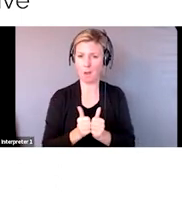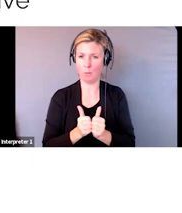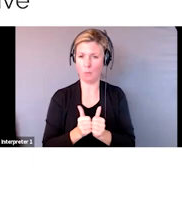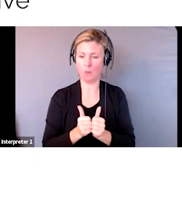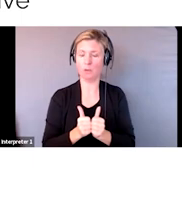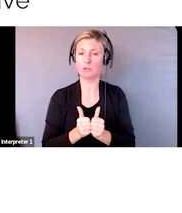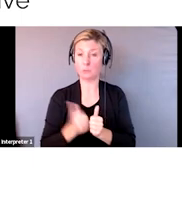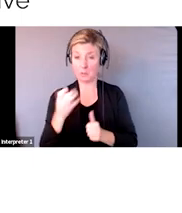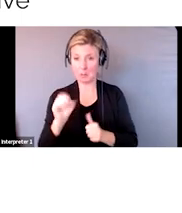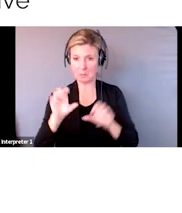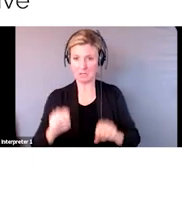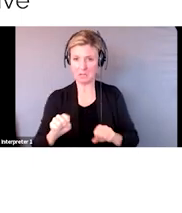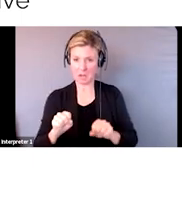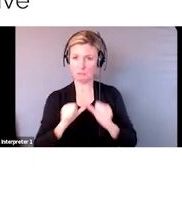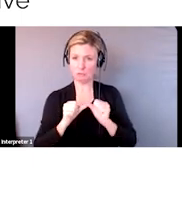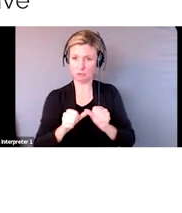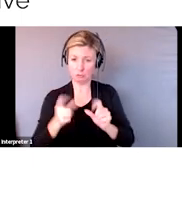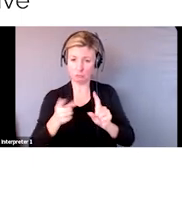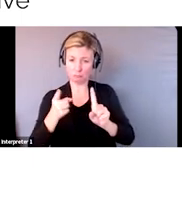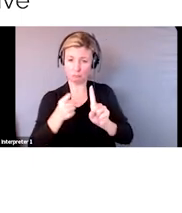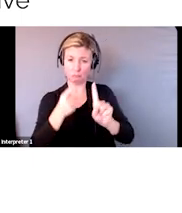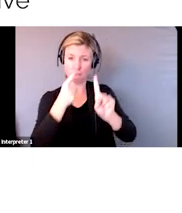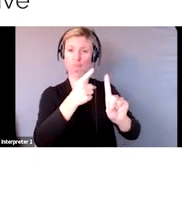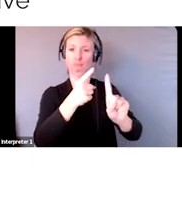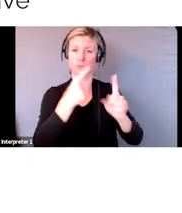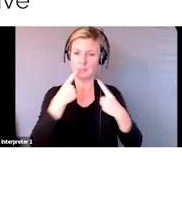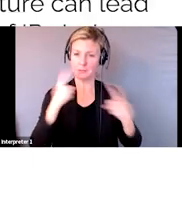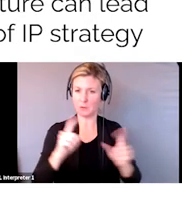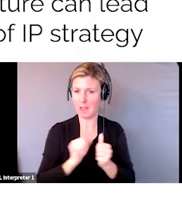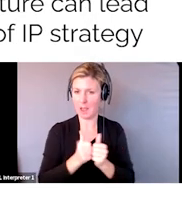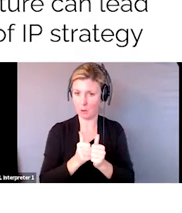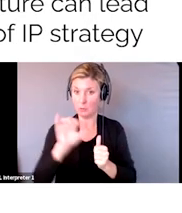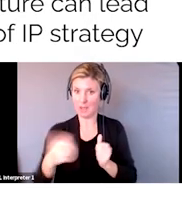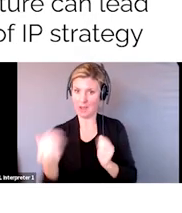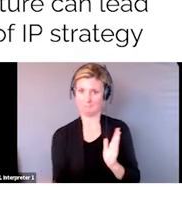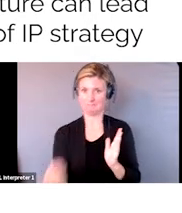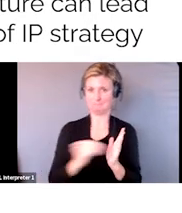goals? So those things should all be addressed in your IP strategy.